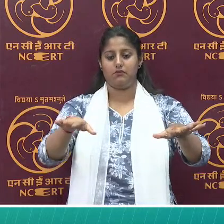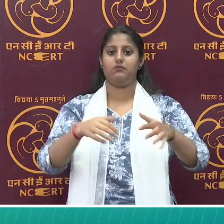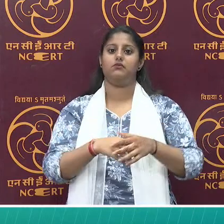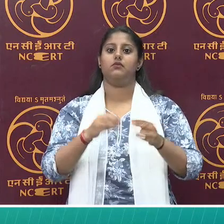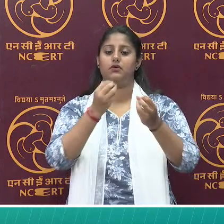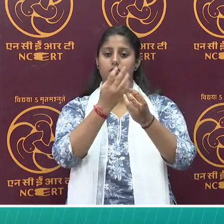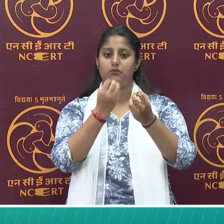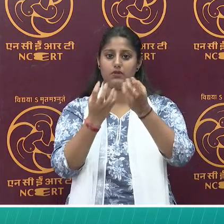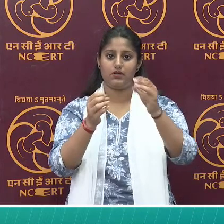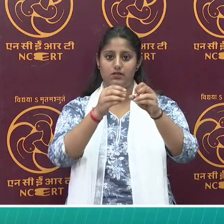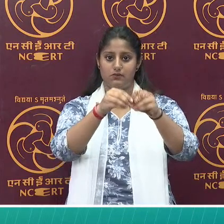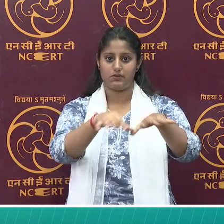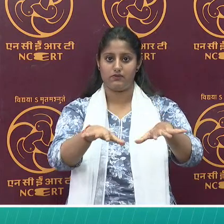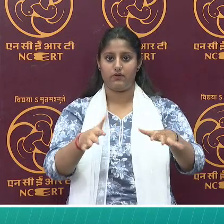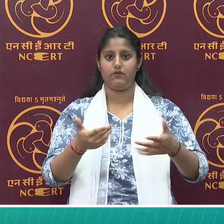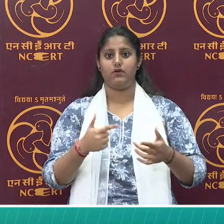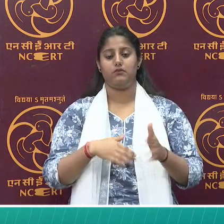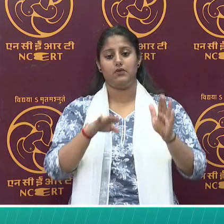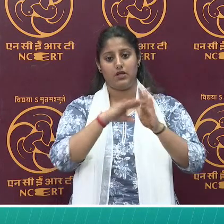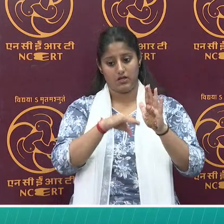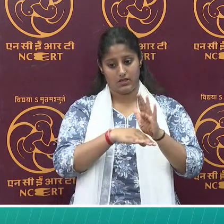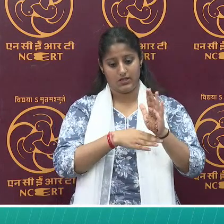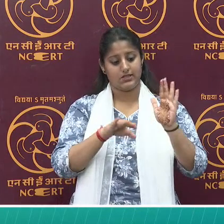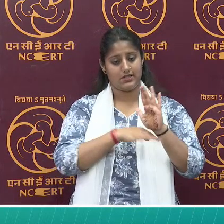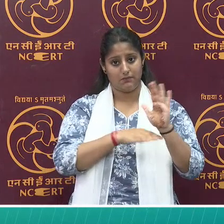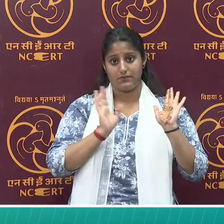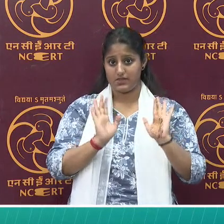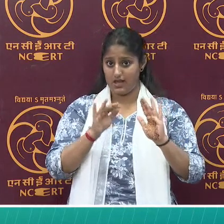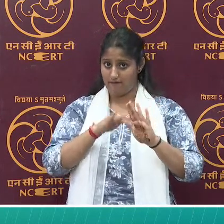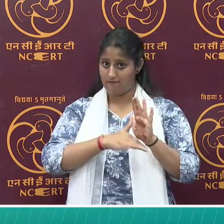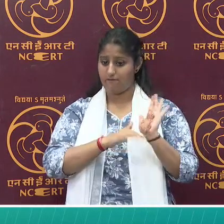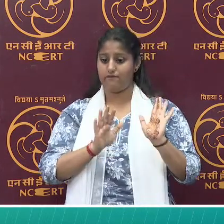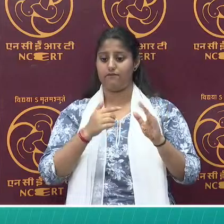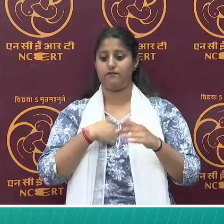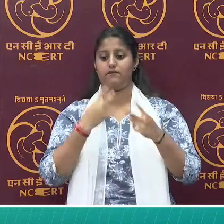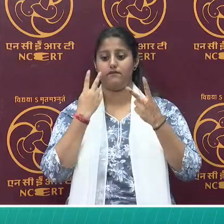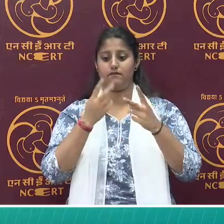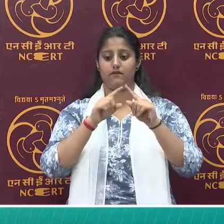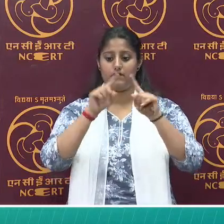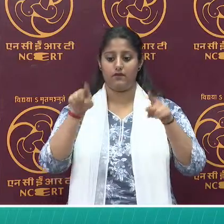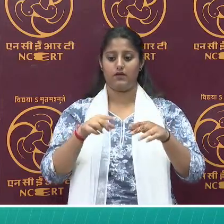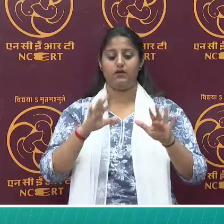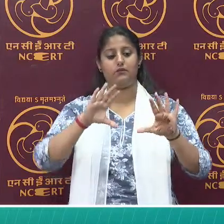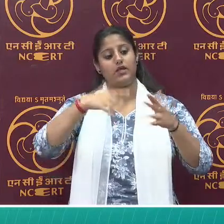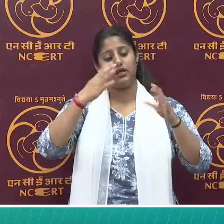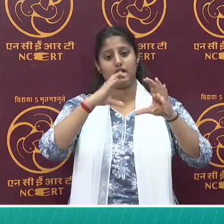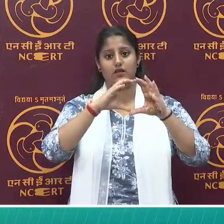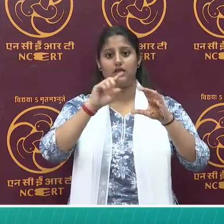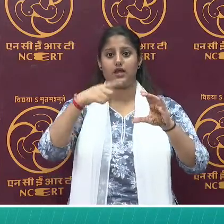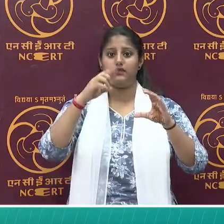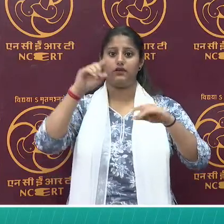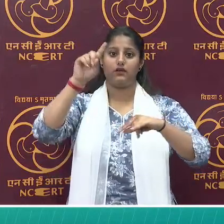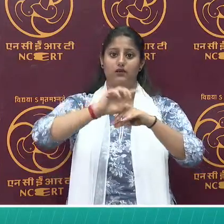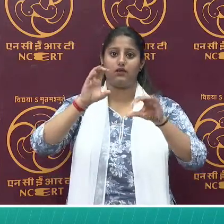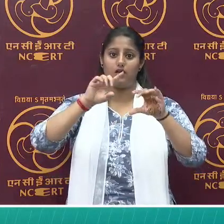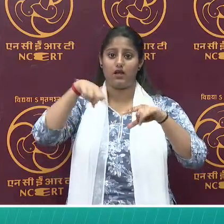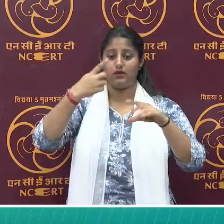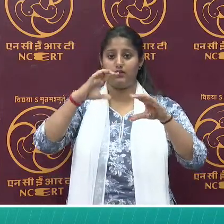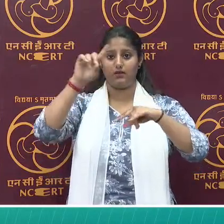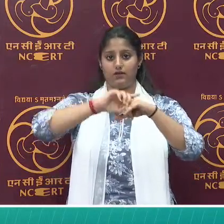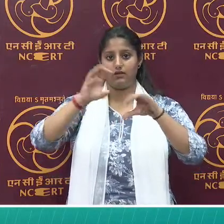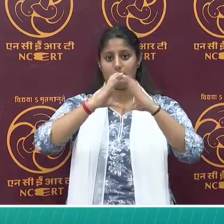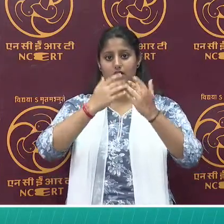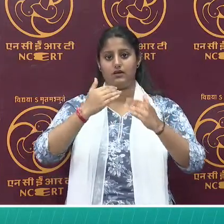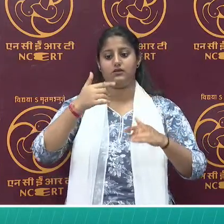So, we have further steps also. Those further steps will take up in the next class. As of now, what we need to keep in